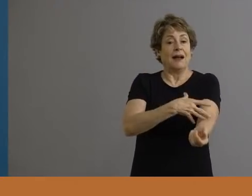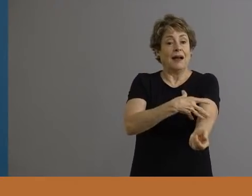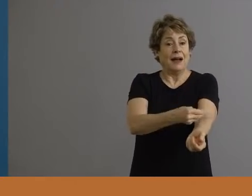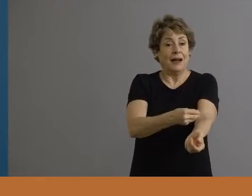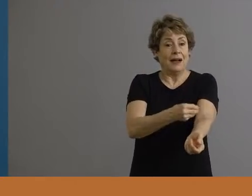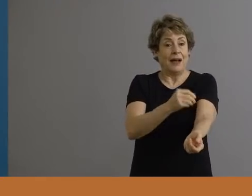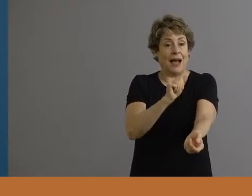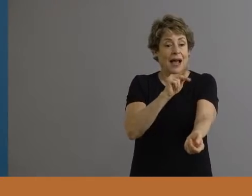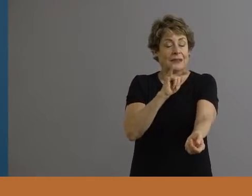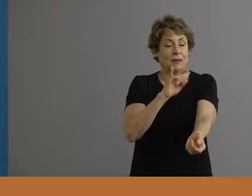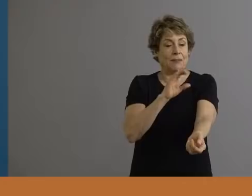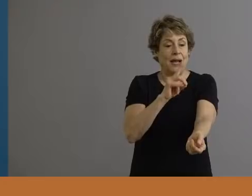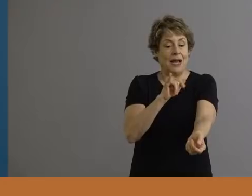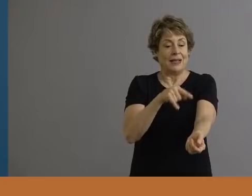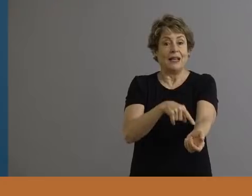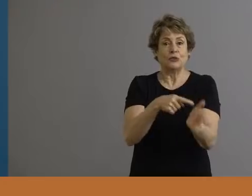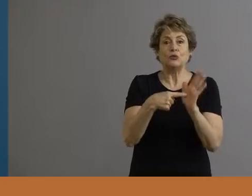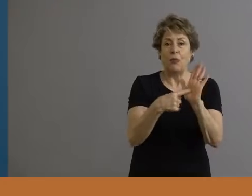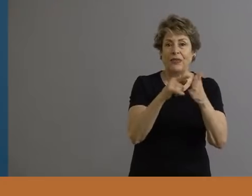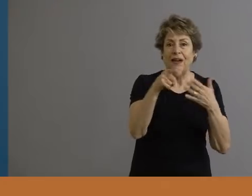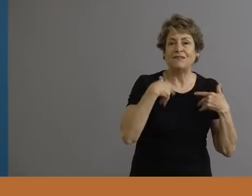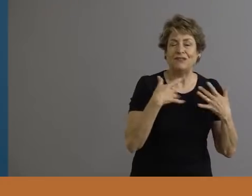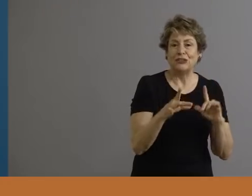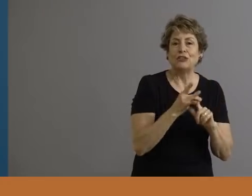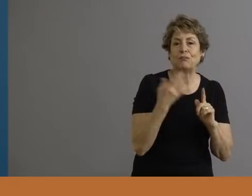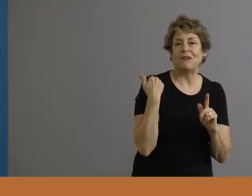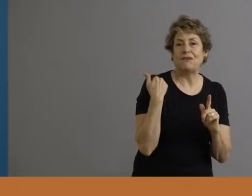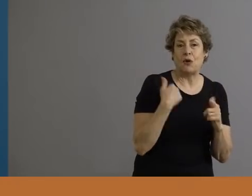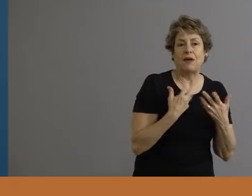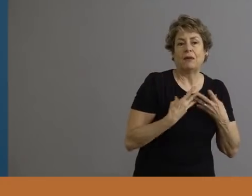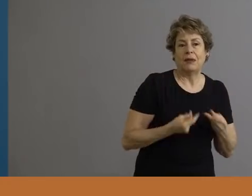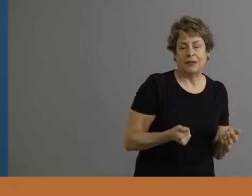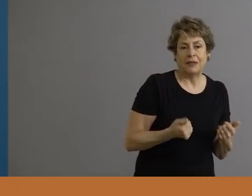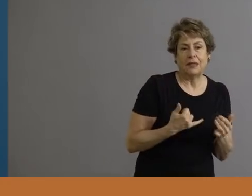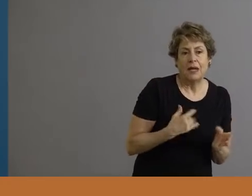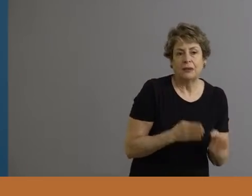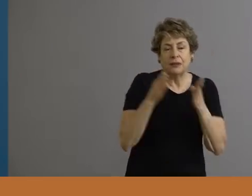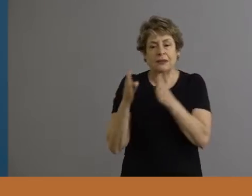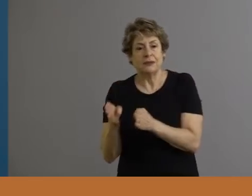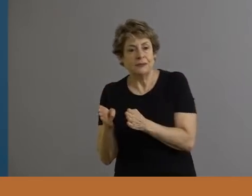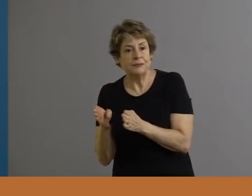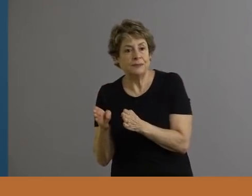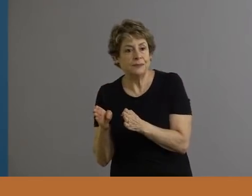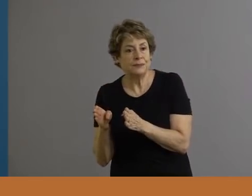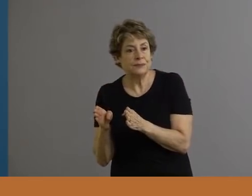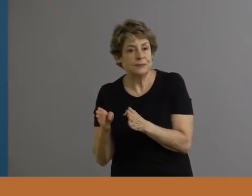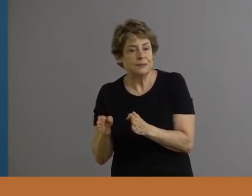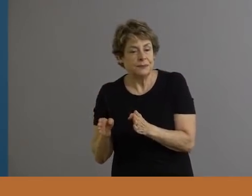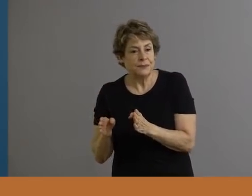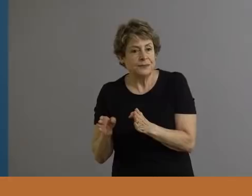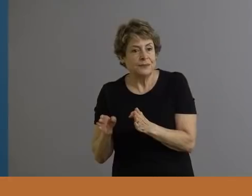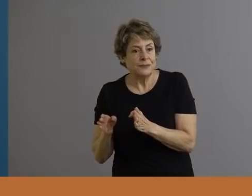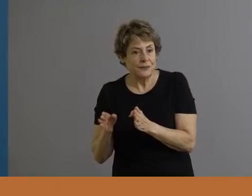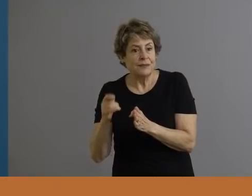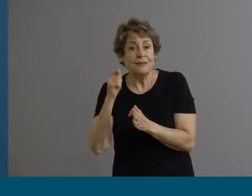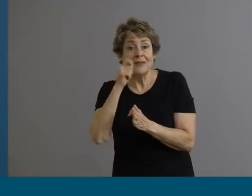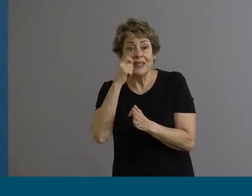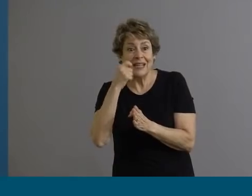We've taken recent actions to slow the spread, which is necessary in the state of